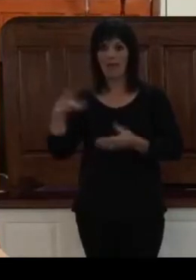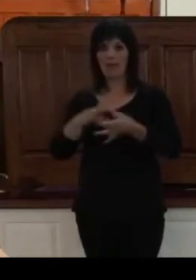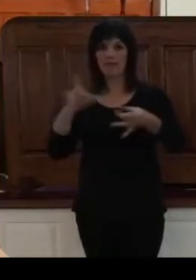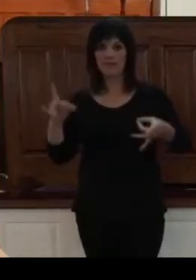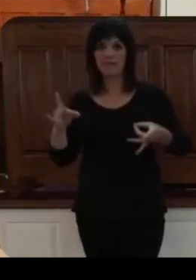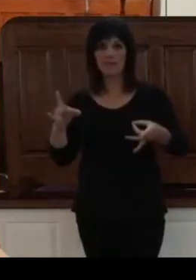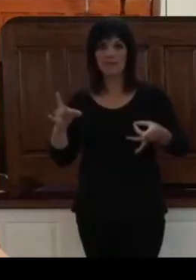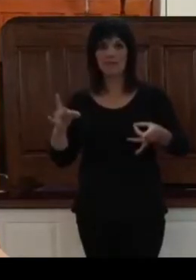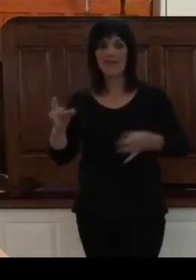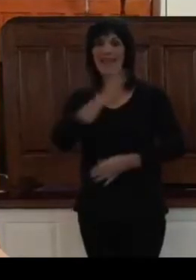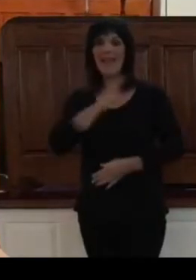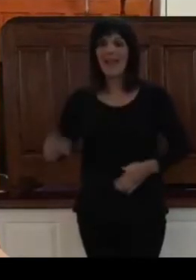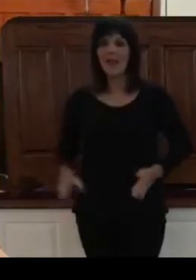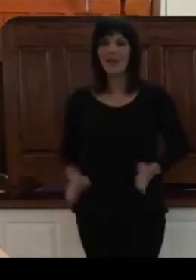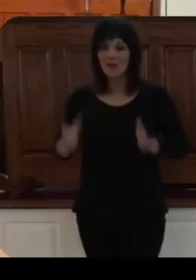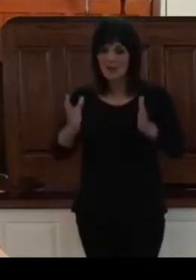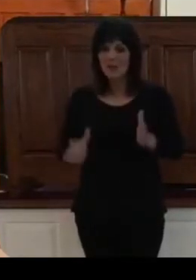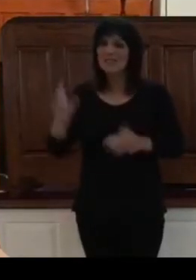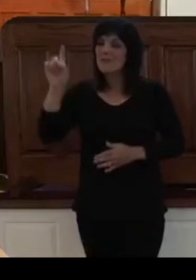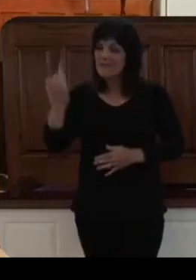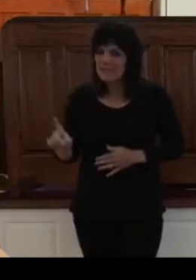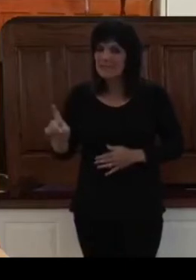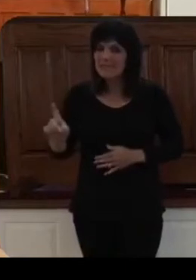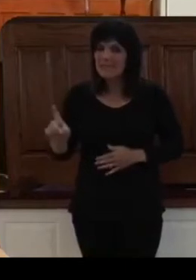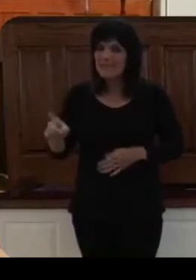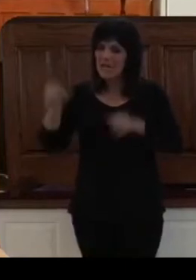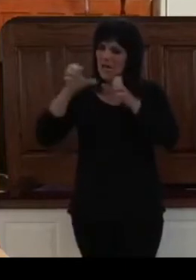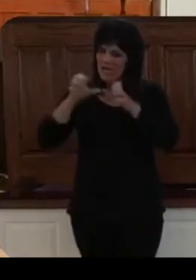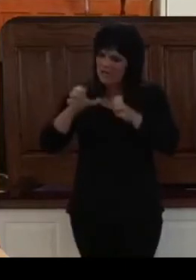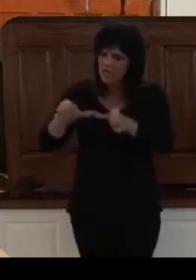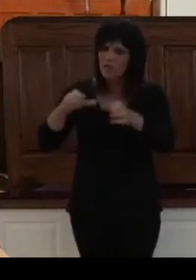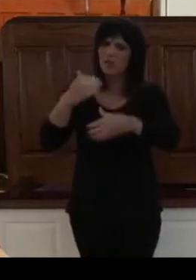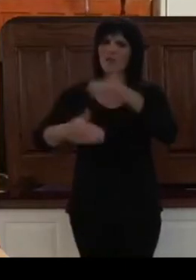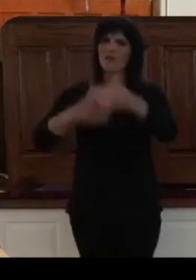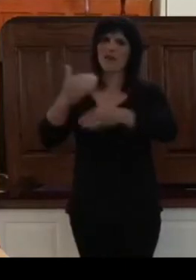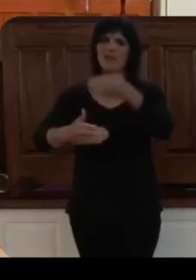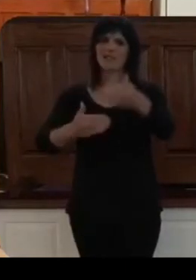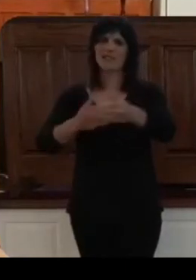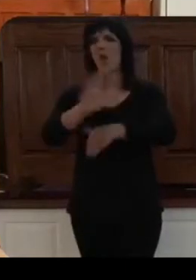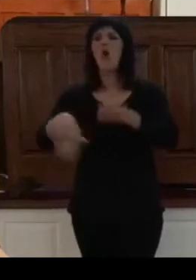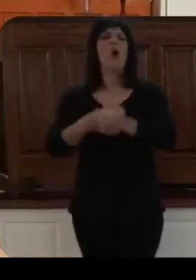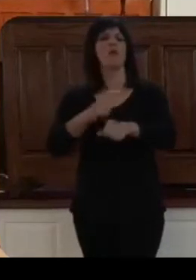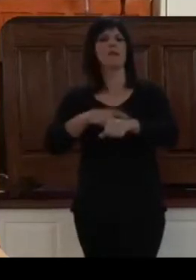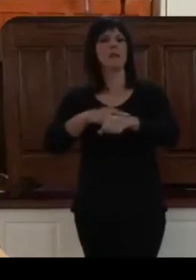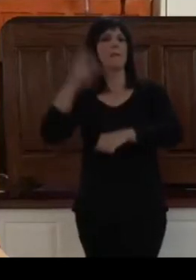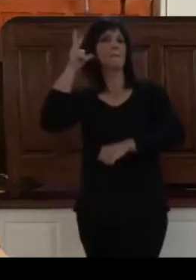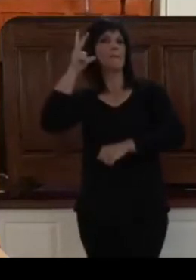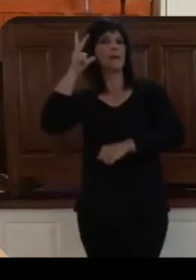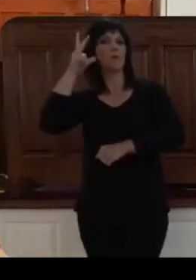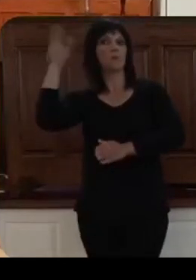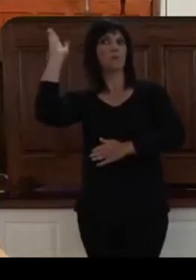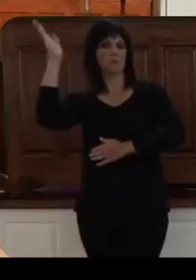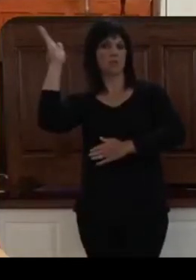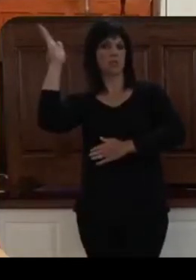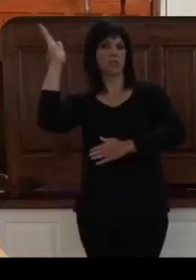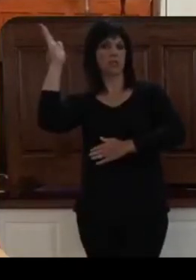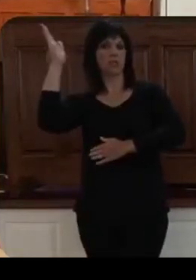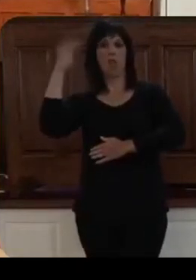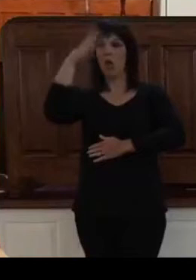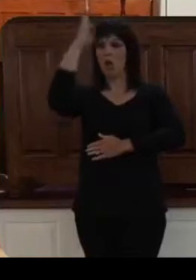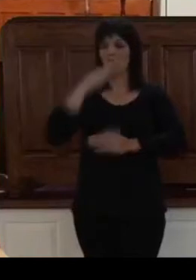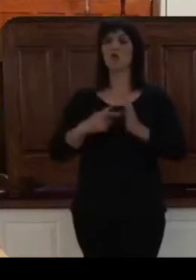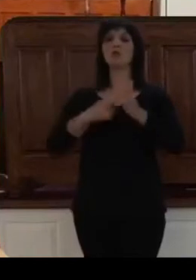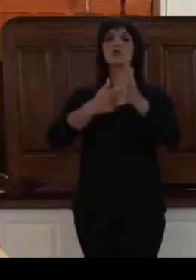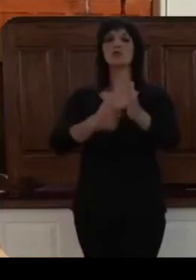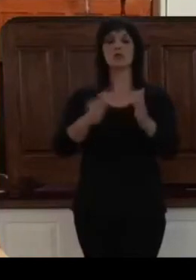Christians, we should constantly be in progress, all the time. When we hear a sermon that God opens up His Word to